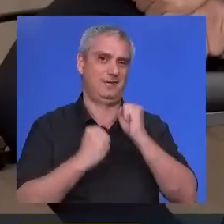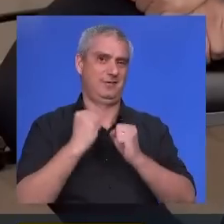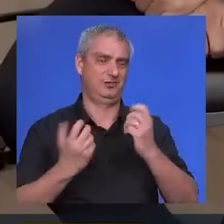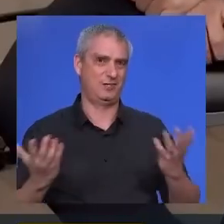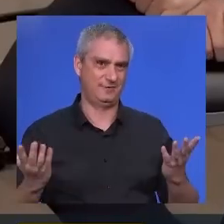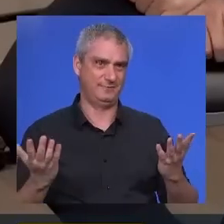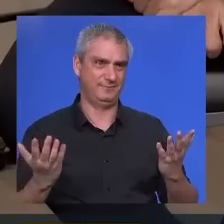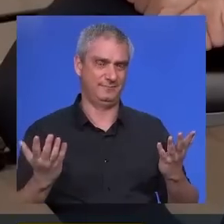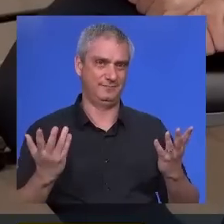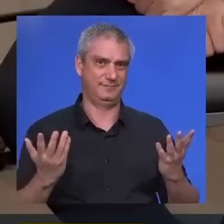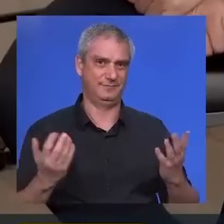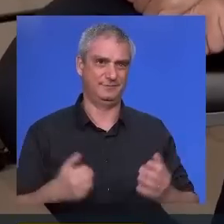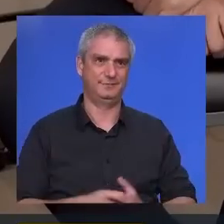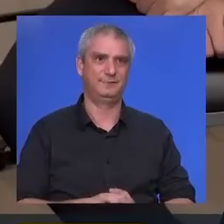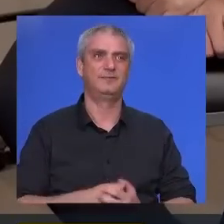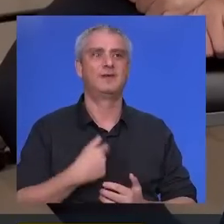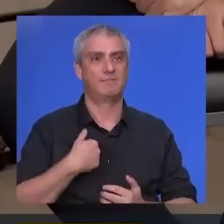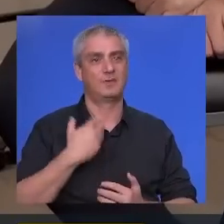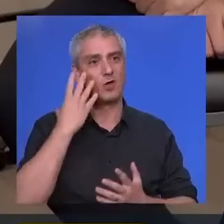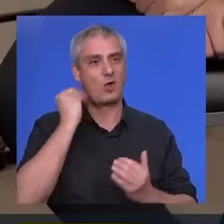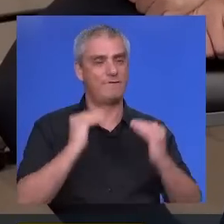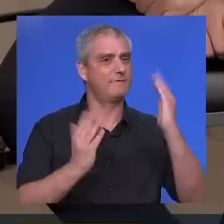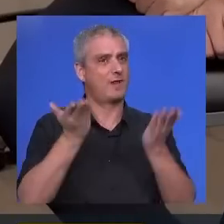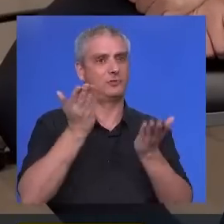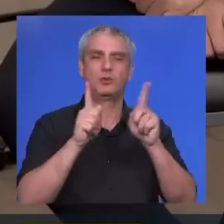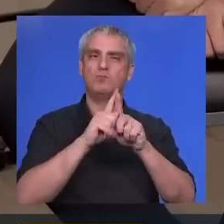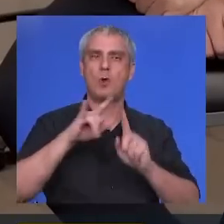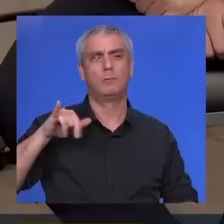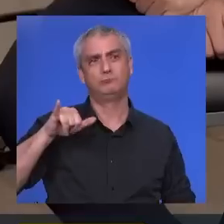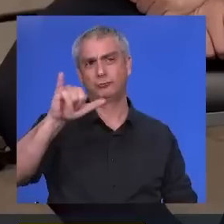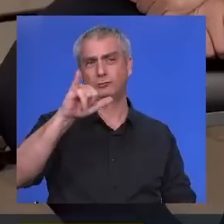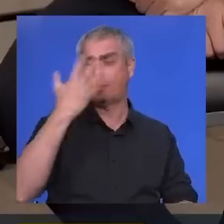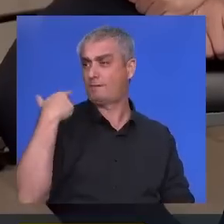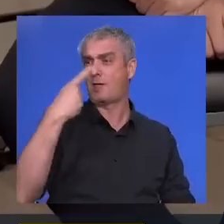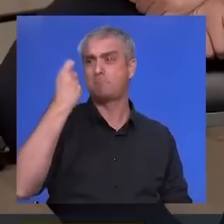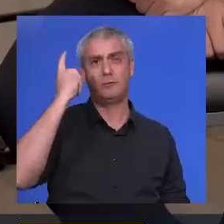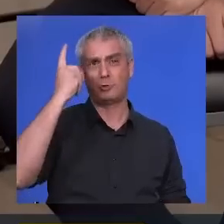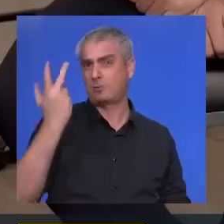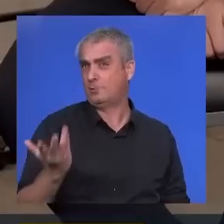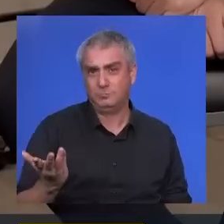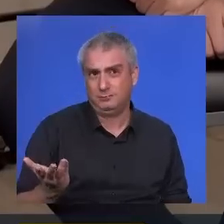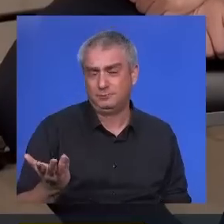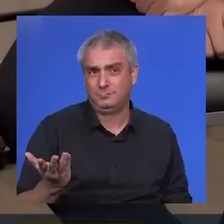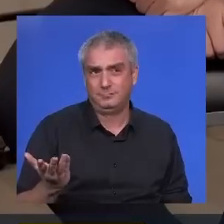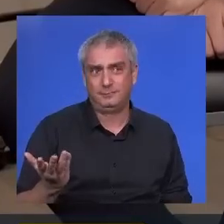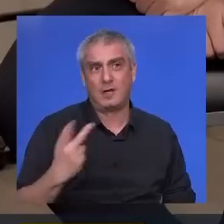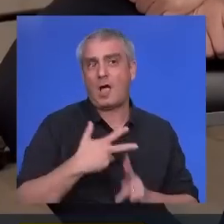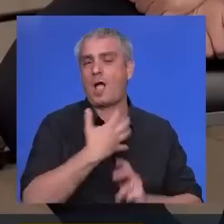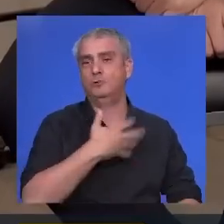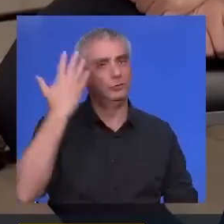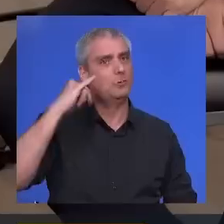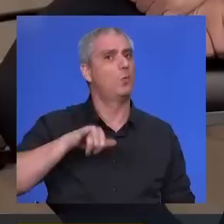difficult. And I like to use the analogy of commercial aviation a century ago. Again, only very wealthy people could